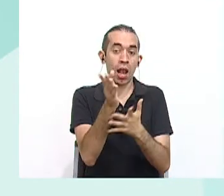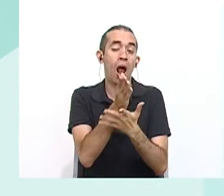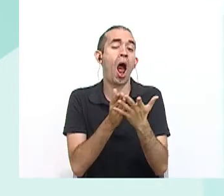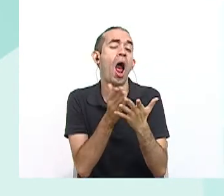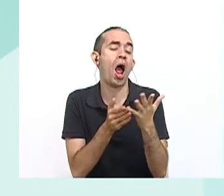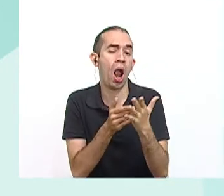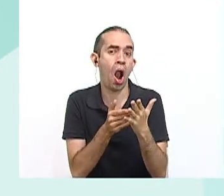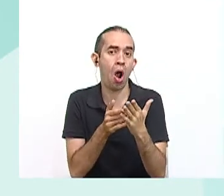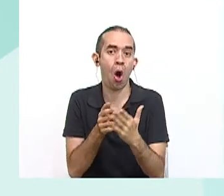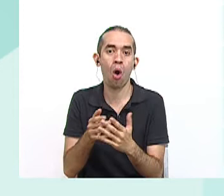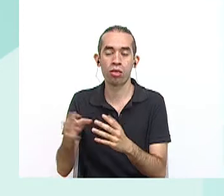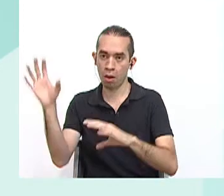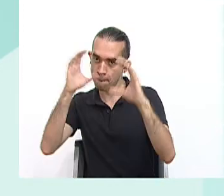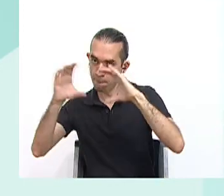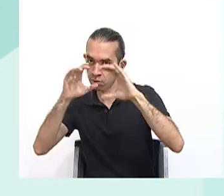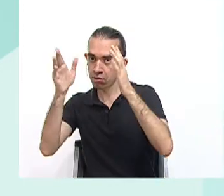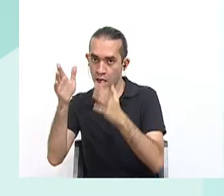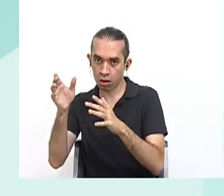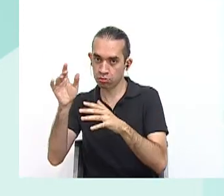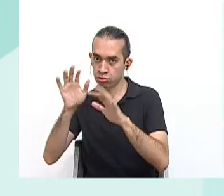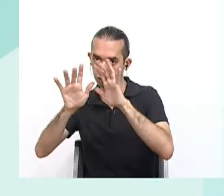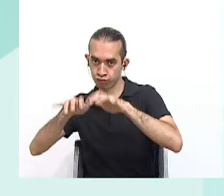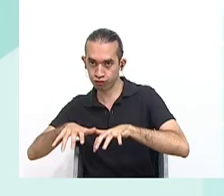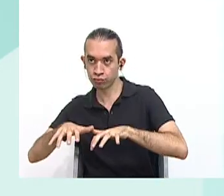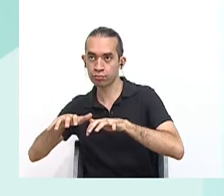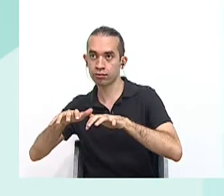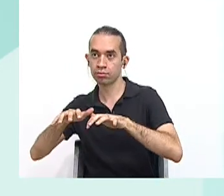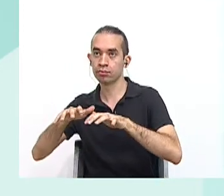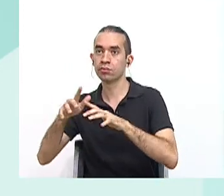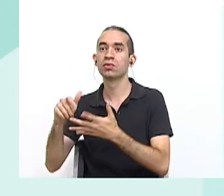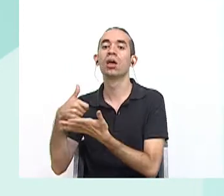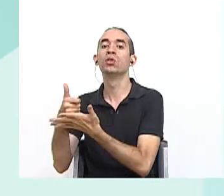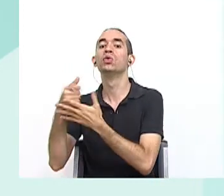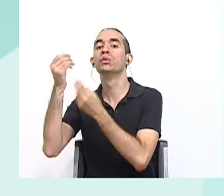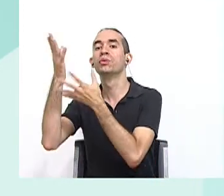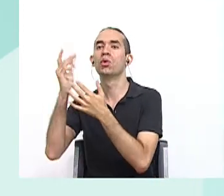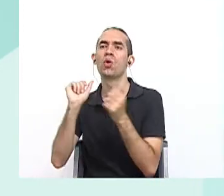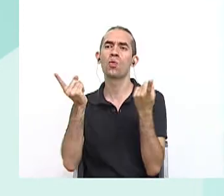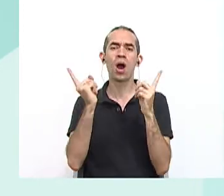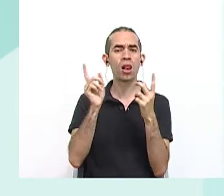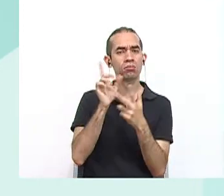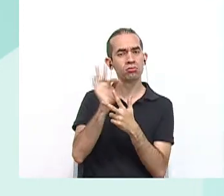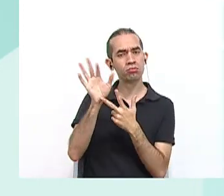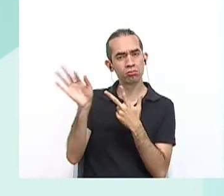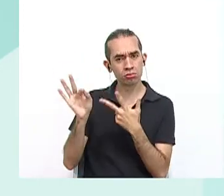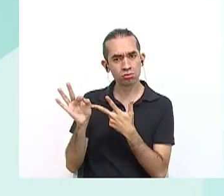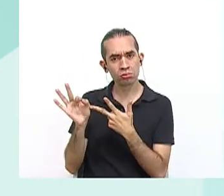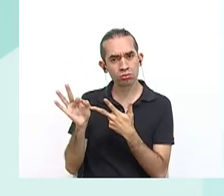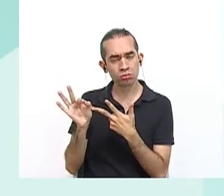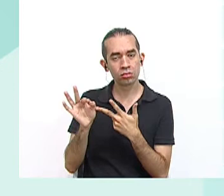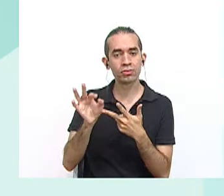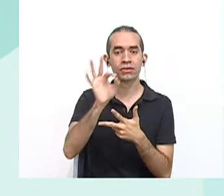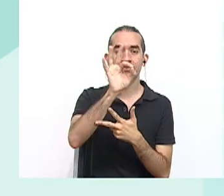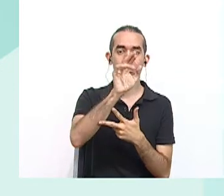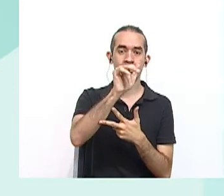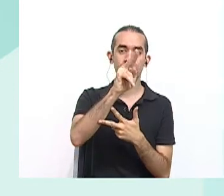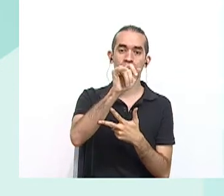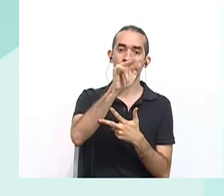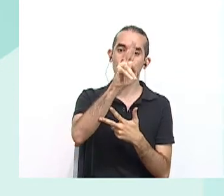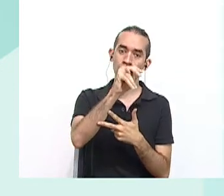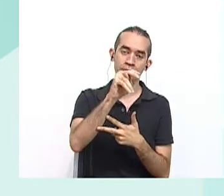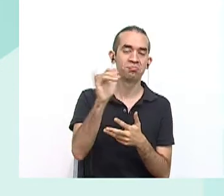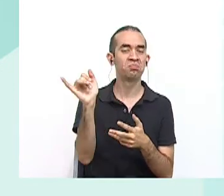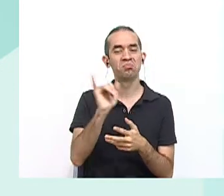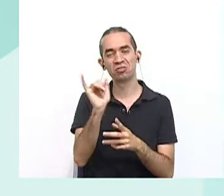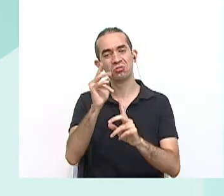main function, the main complex, or the main recruiter? the main function or the main